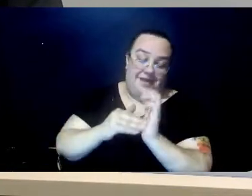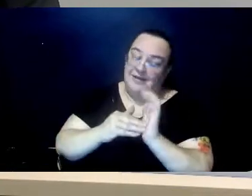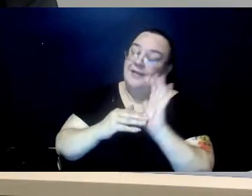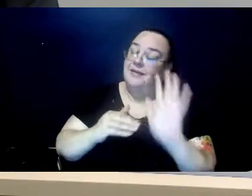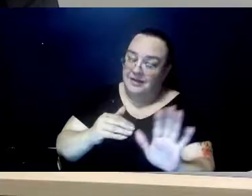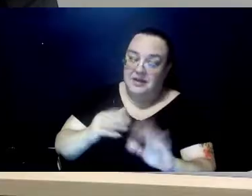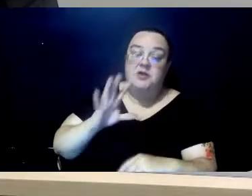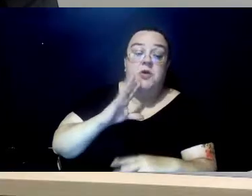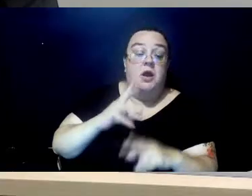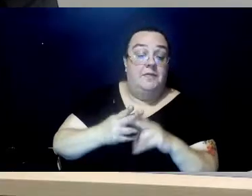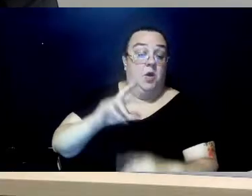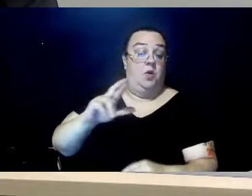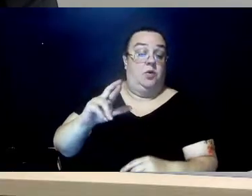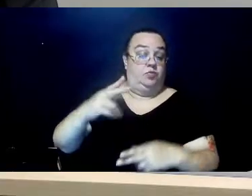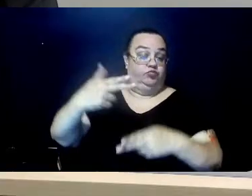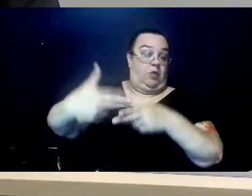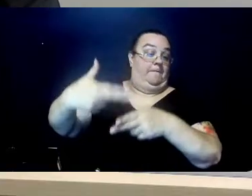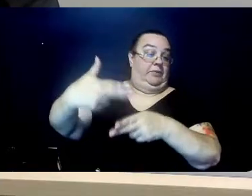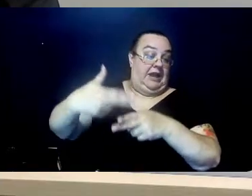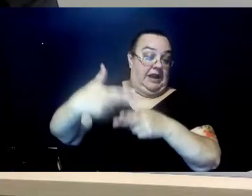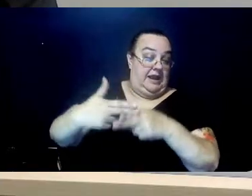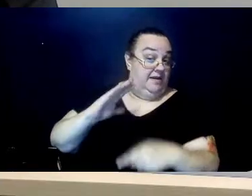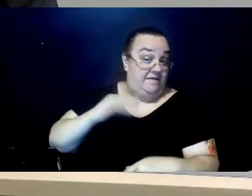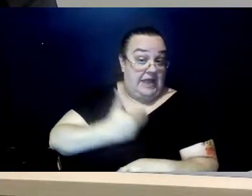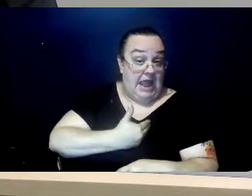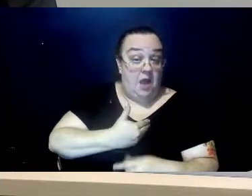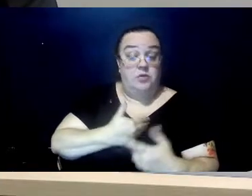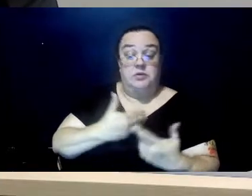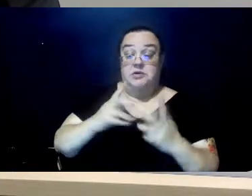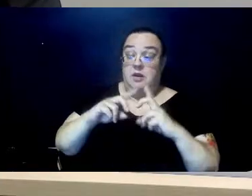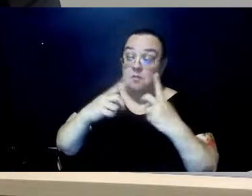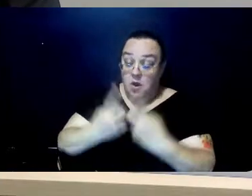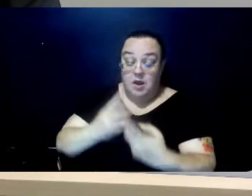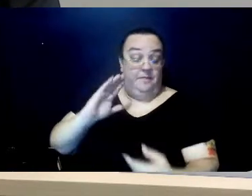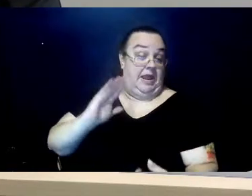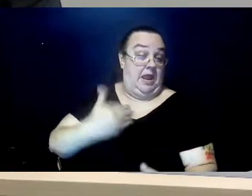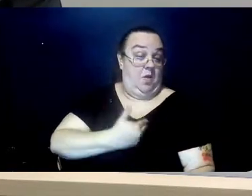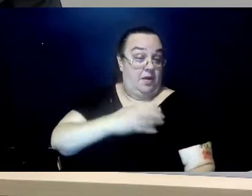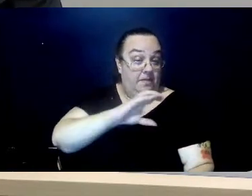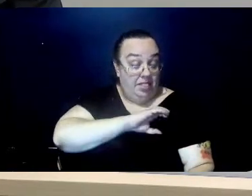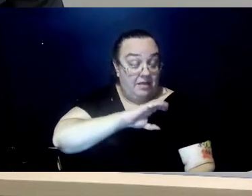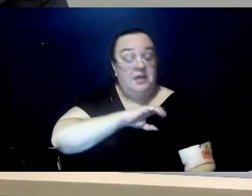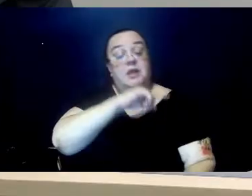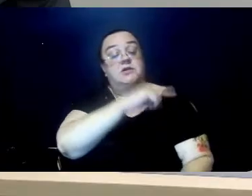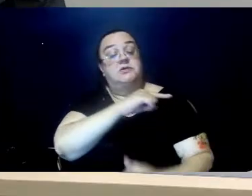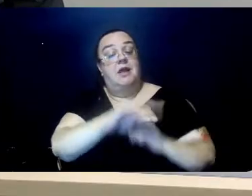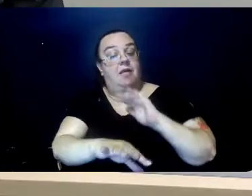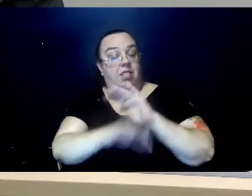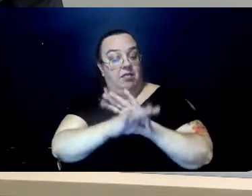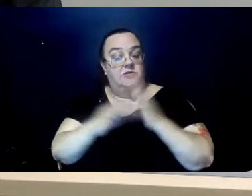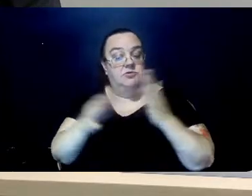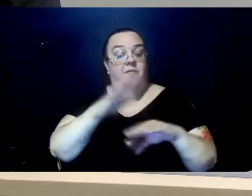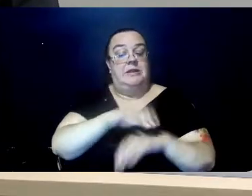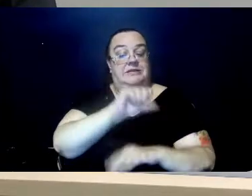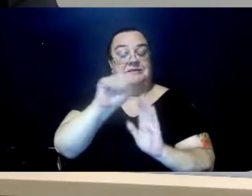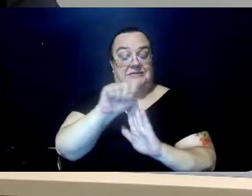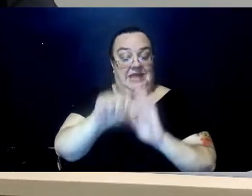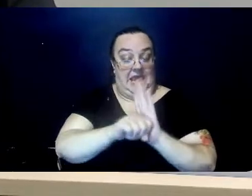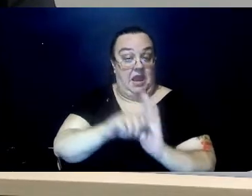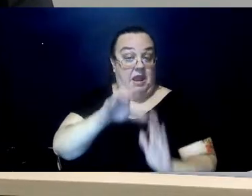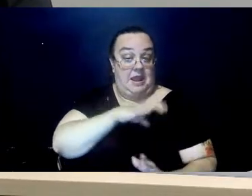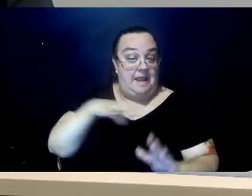the reputation of our department, our town, our officers. She's been selected to serve on a statewide commission that's reviewing the